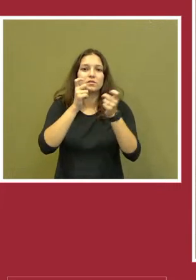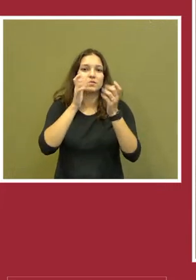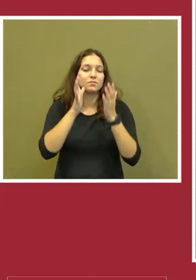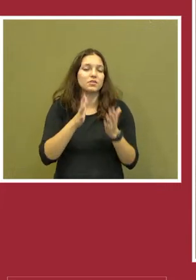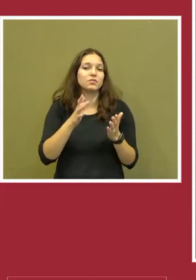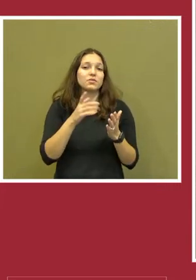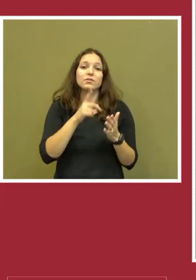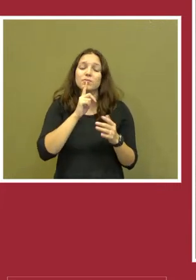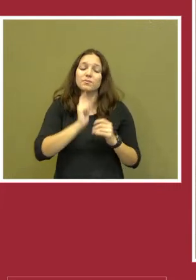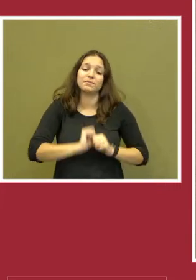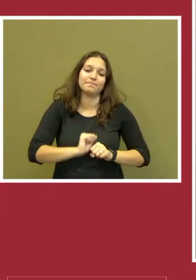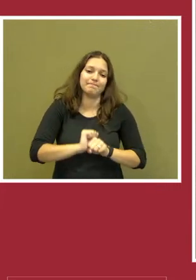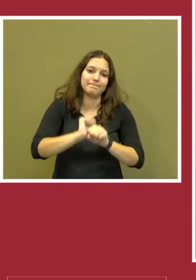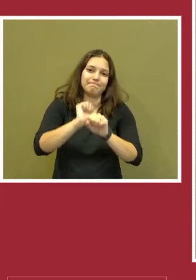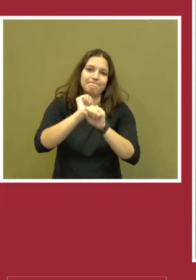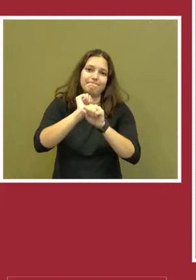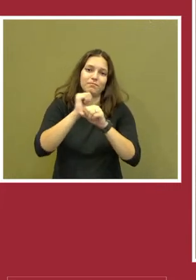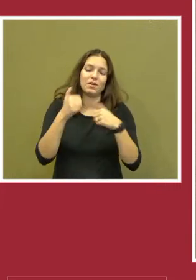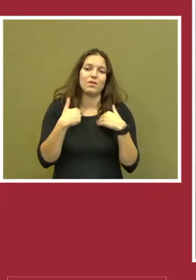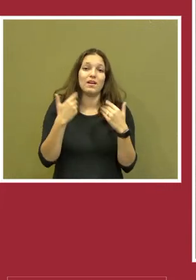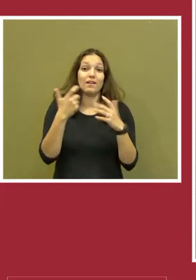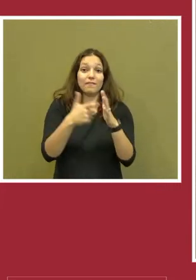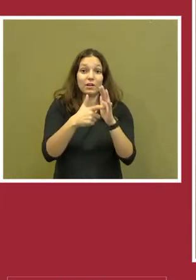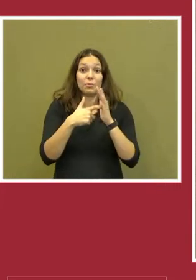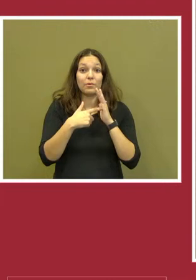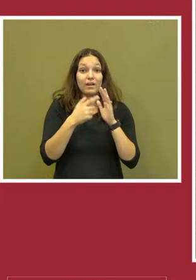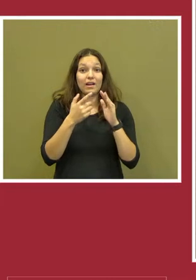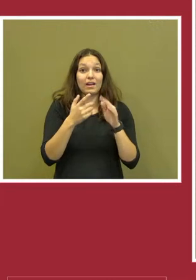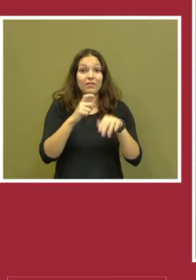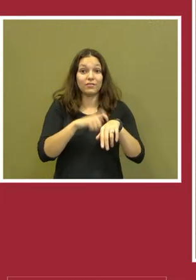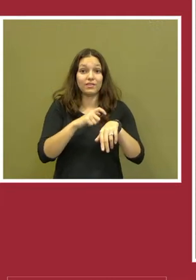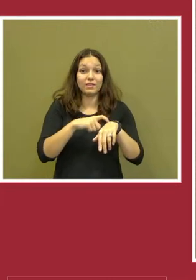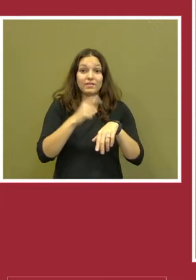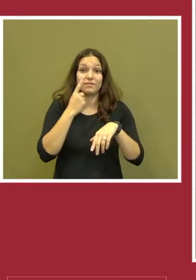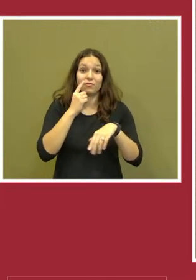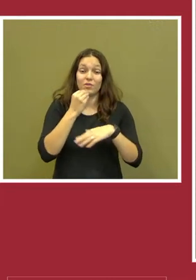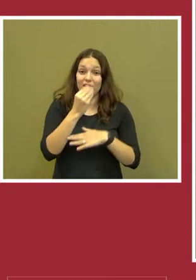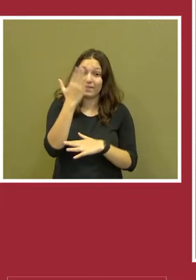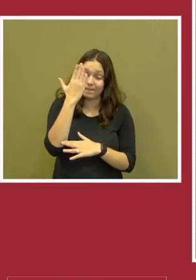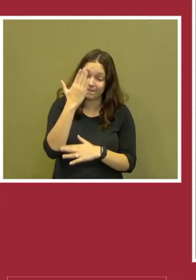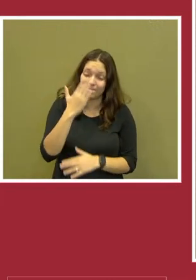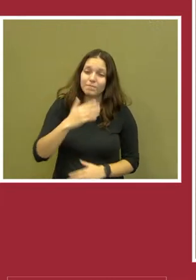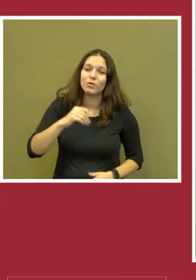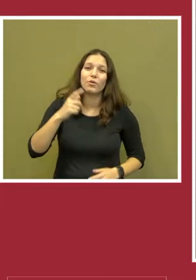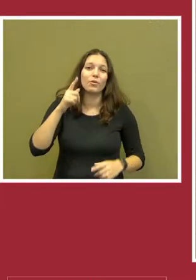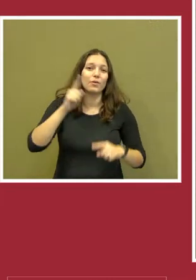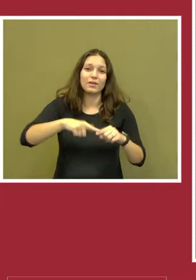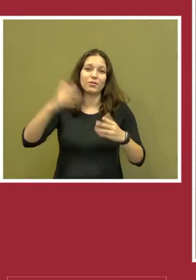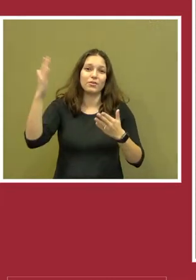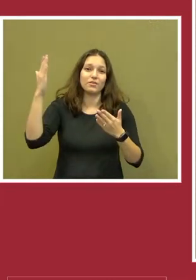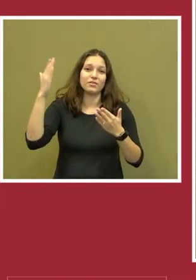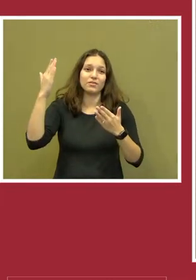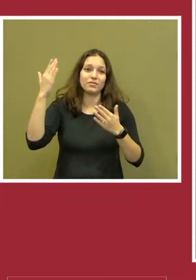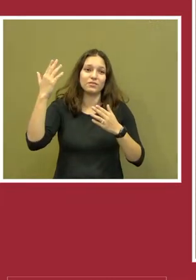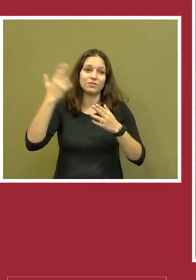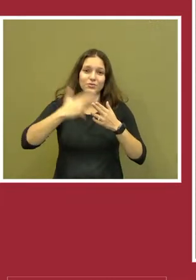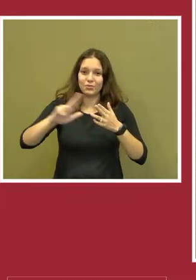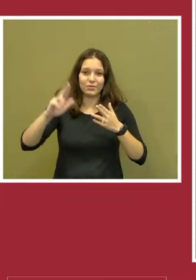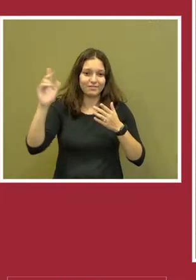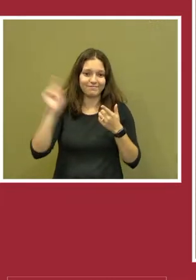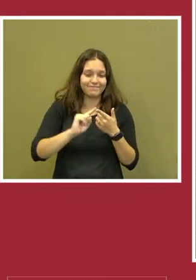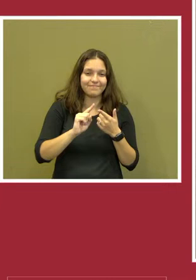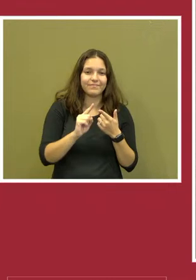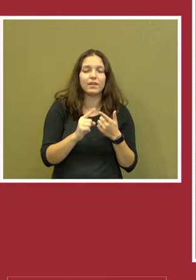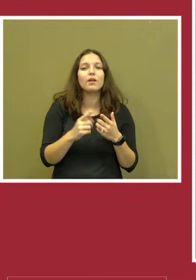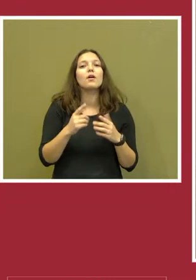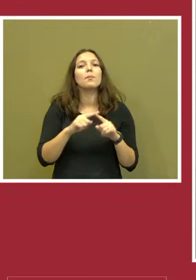hard. We have a required length of lunch, so you couldn't shorten it beyond that, but brought the lunch to the minimum